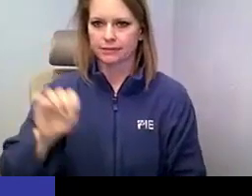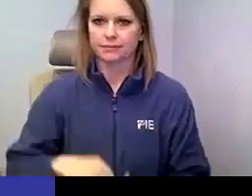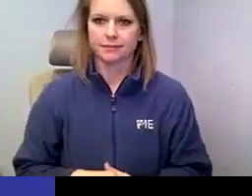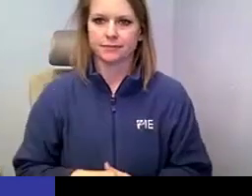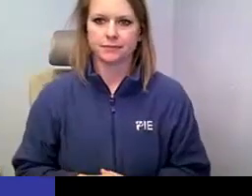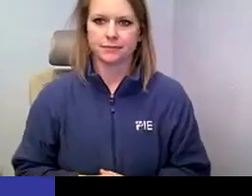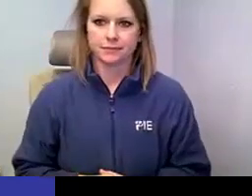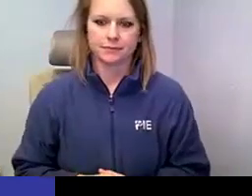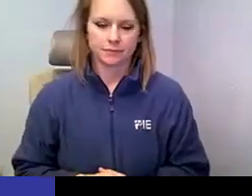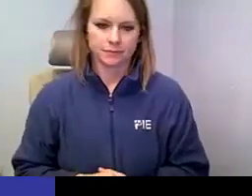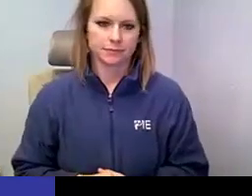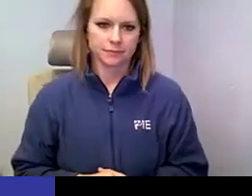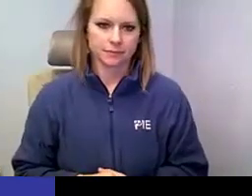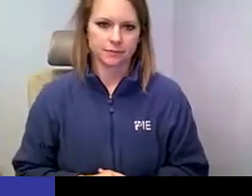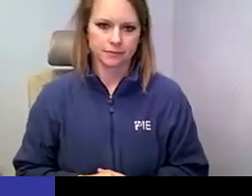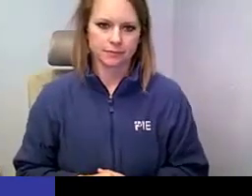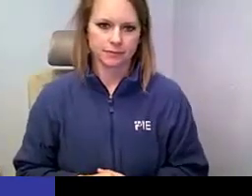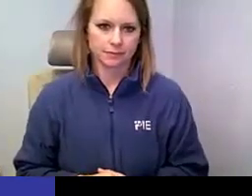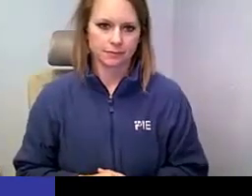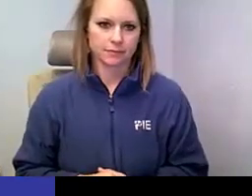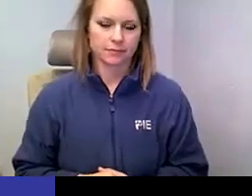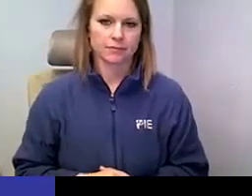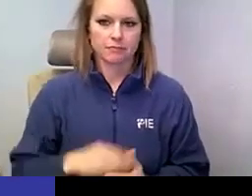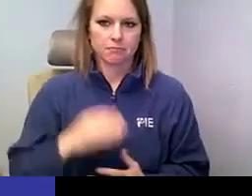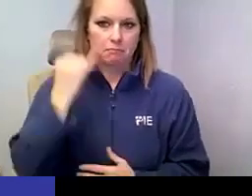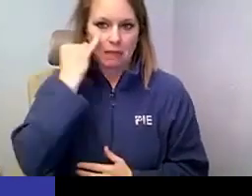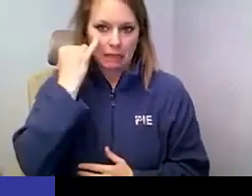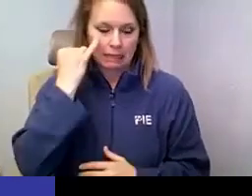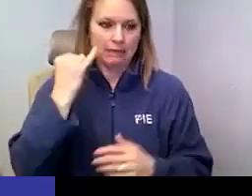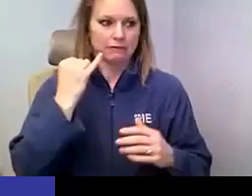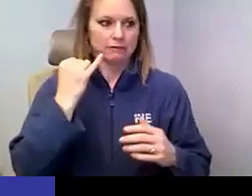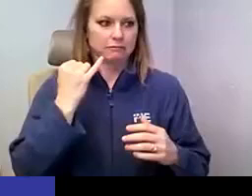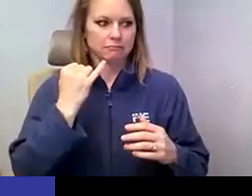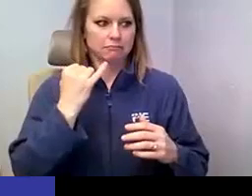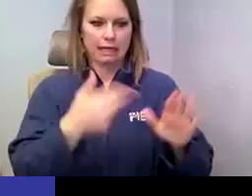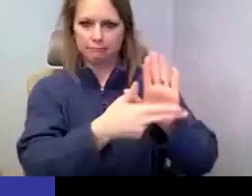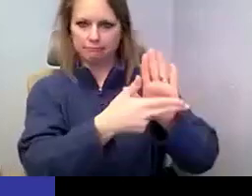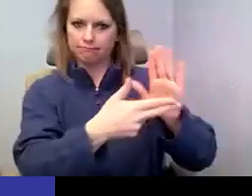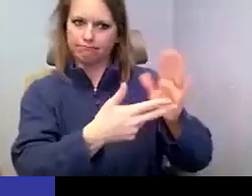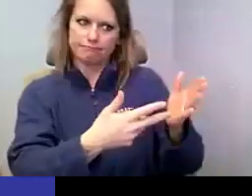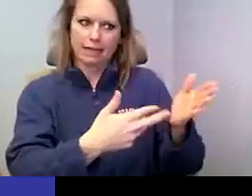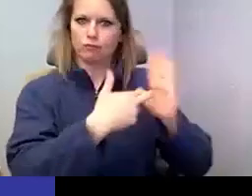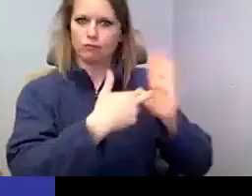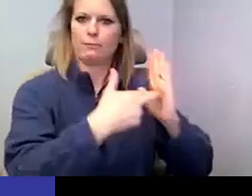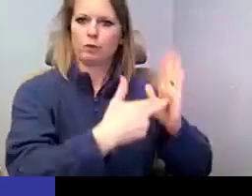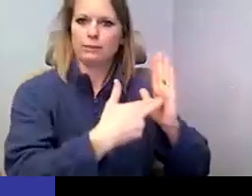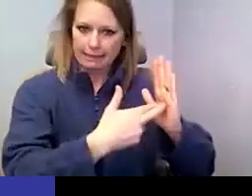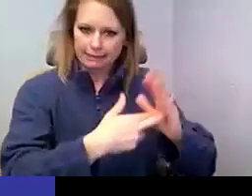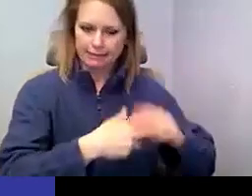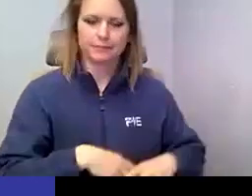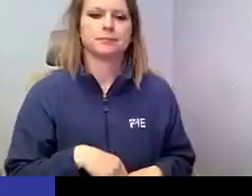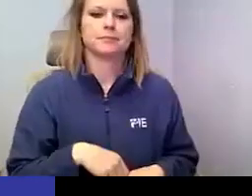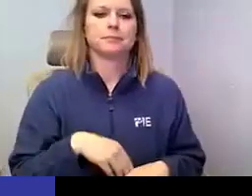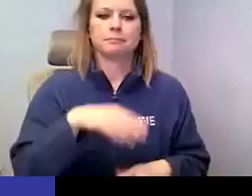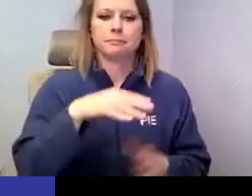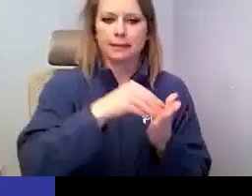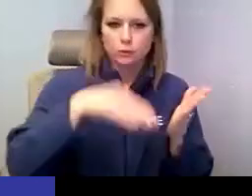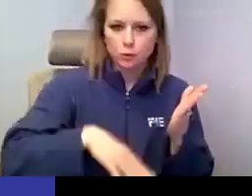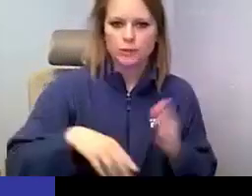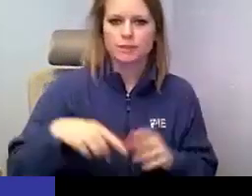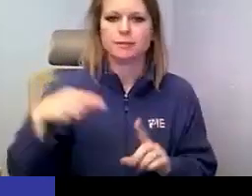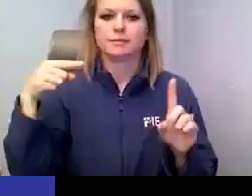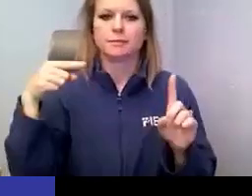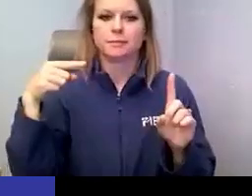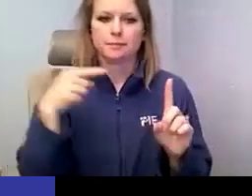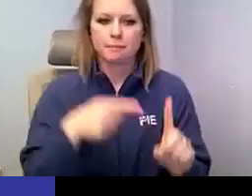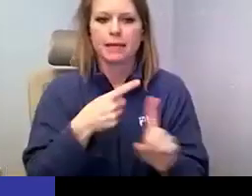and whether or not they represent the student. So this example is from the Burroughs Mental Measurements Yearbook. Don't worry if you missed